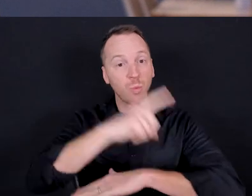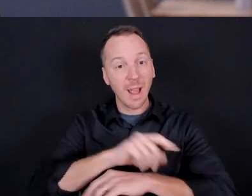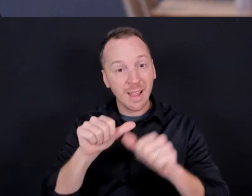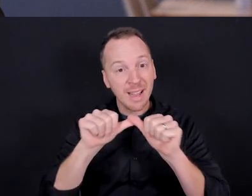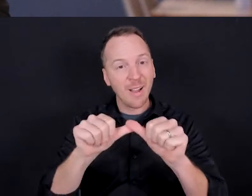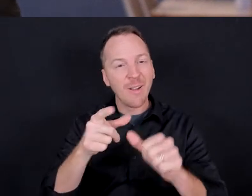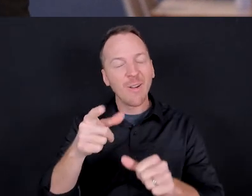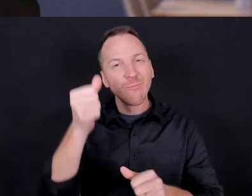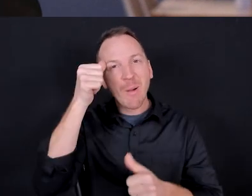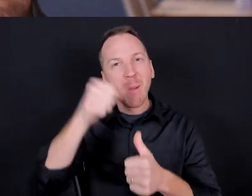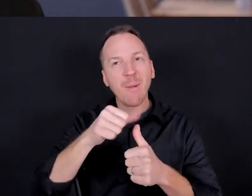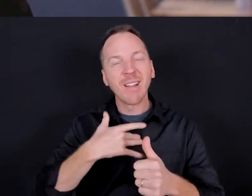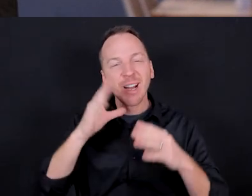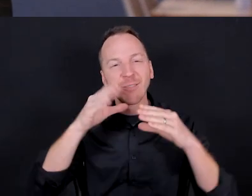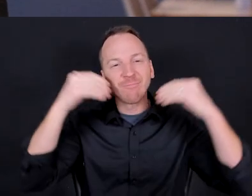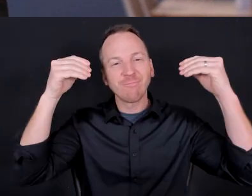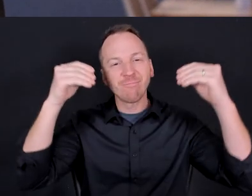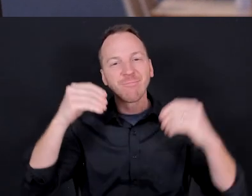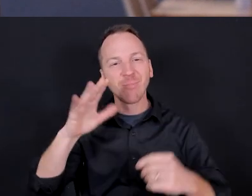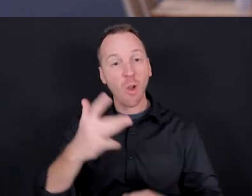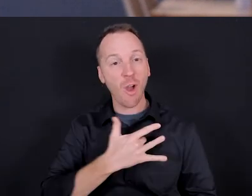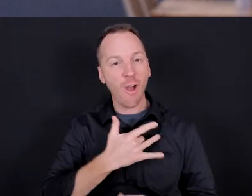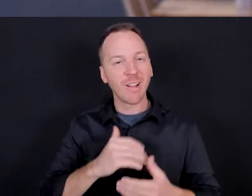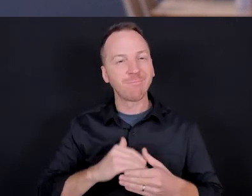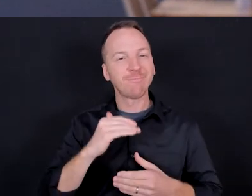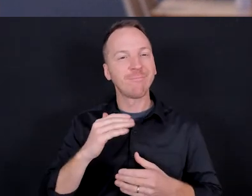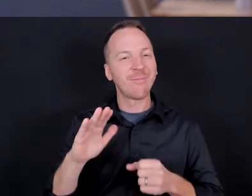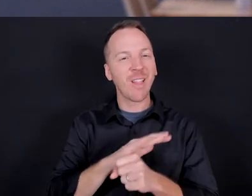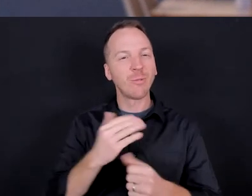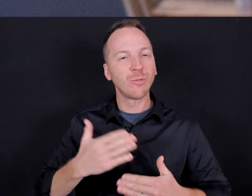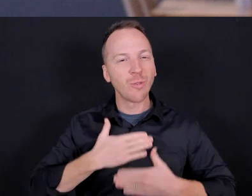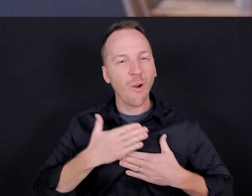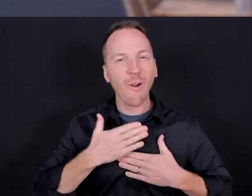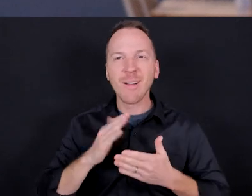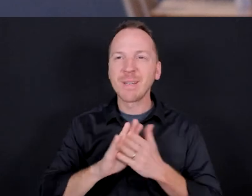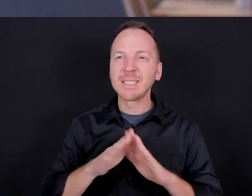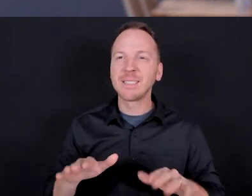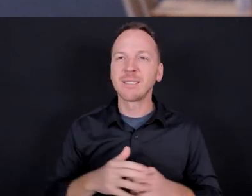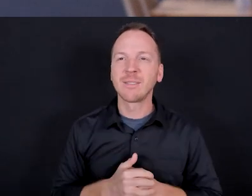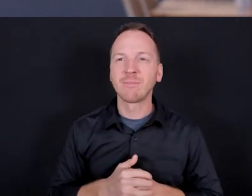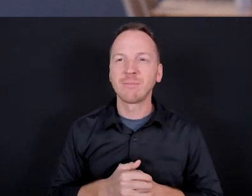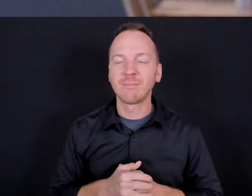continue to put a smile on our face and they fill our hearts with joy and peace.